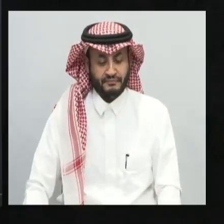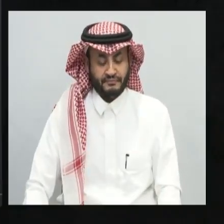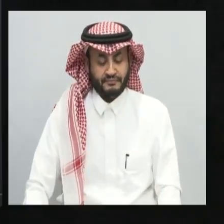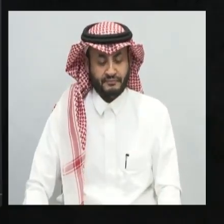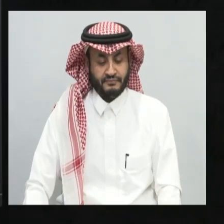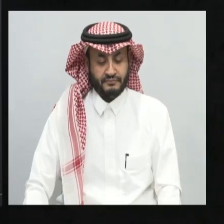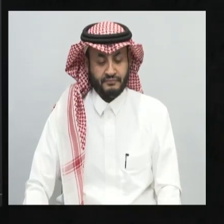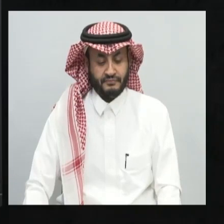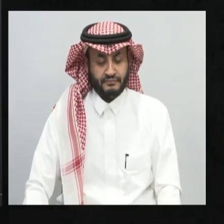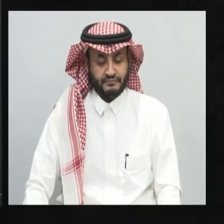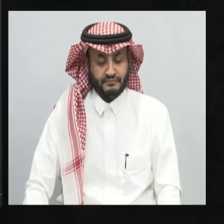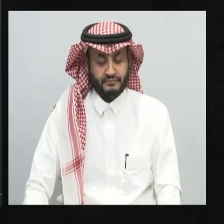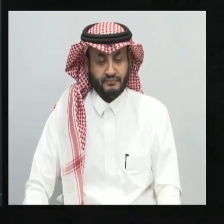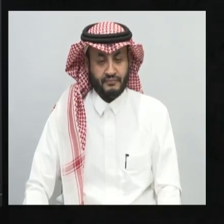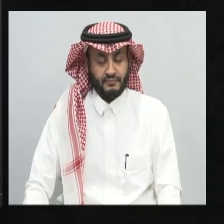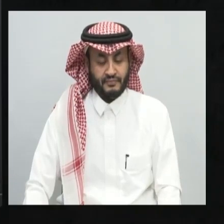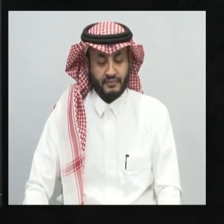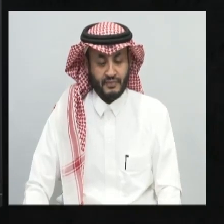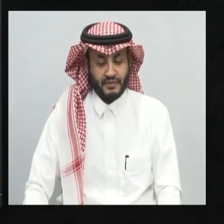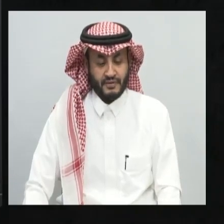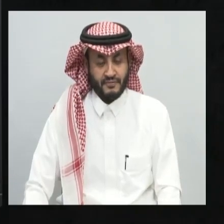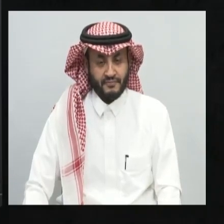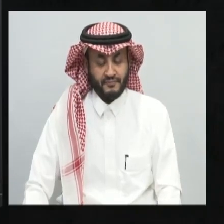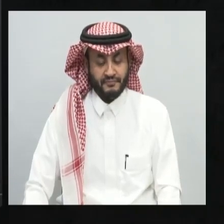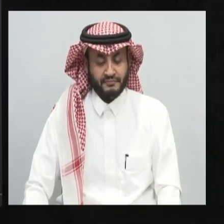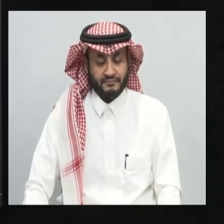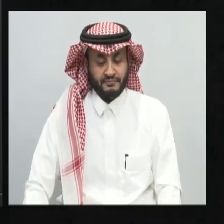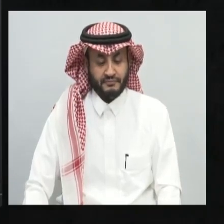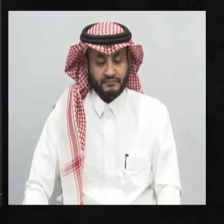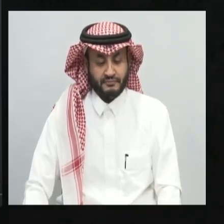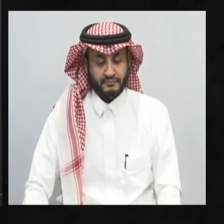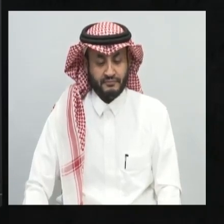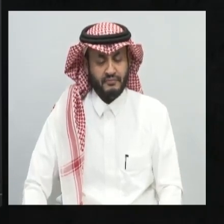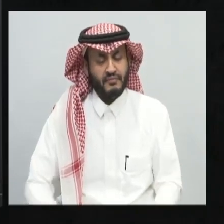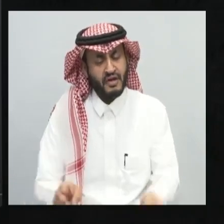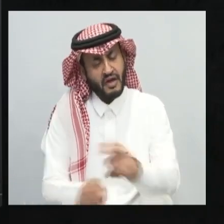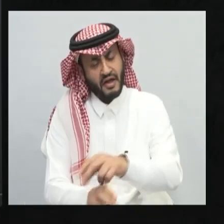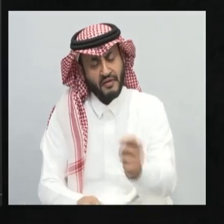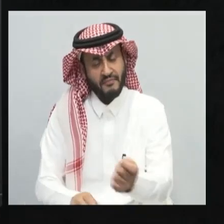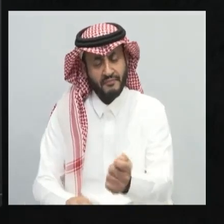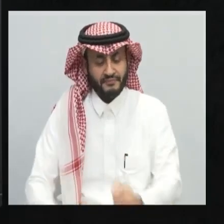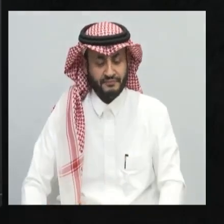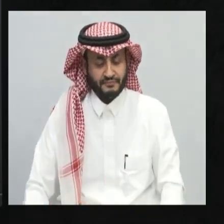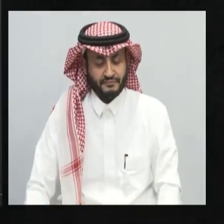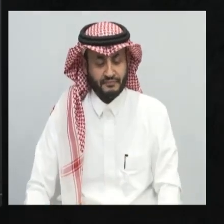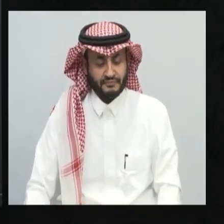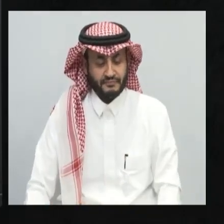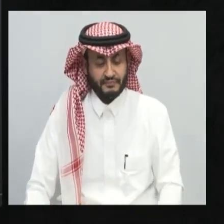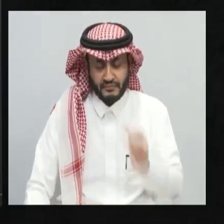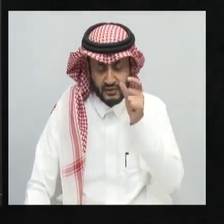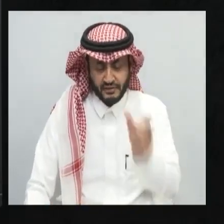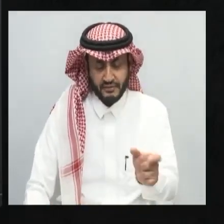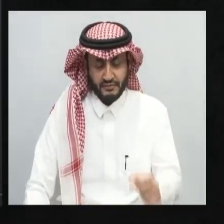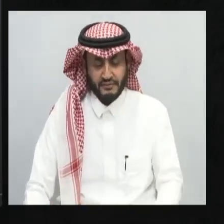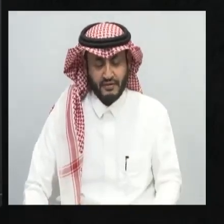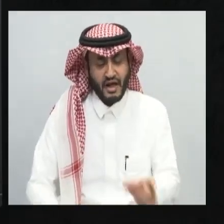TV. Turn off the TV. We can write it in another way. So I can say, turn